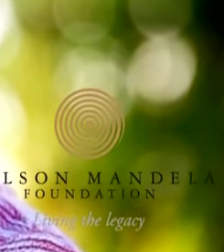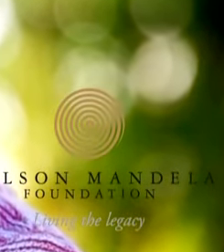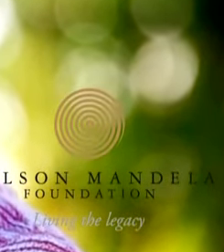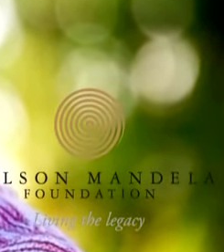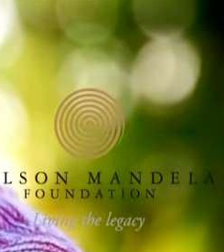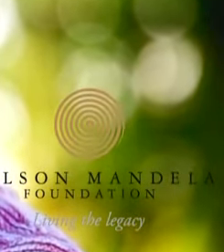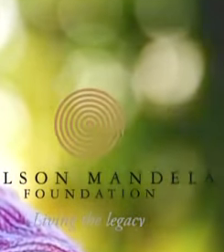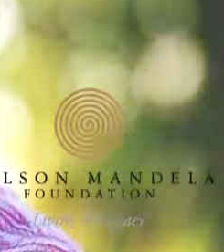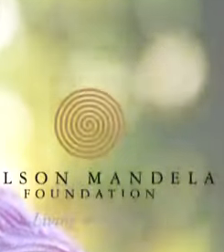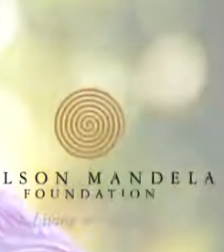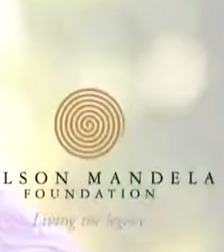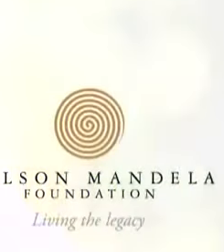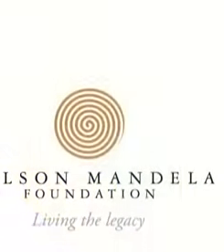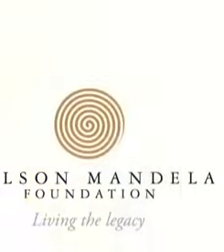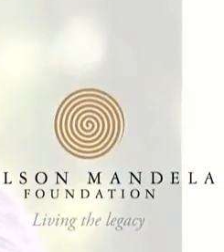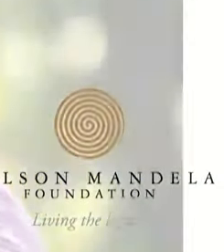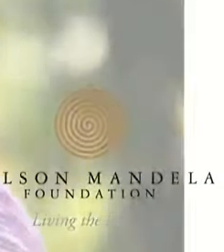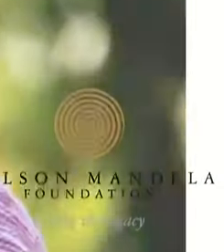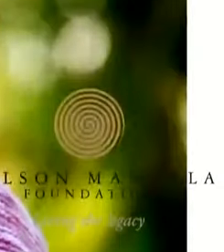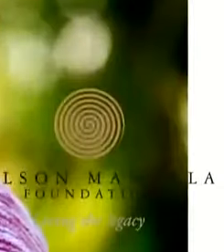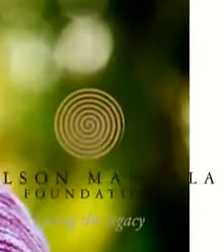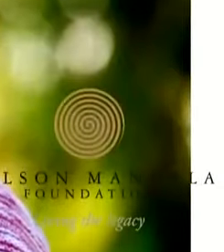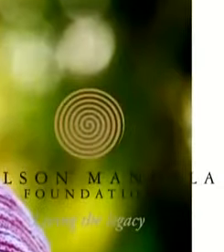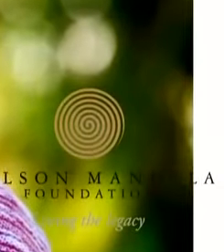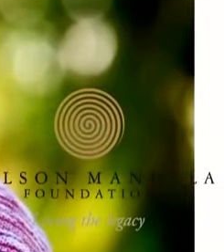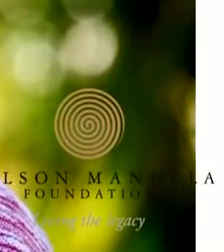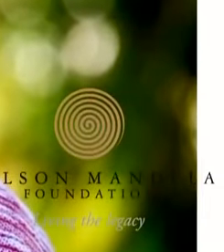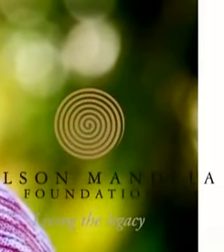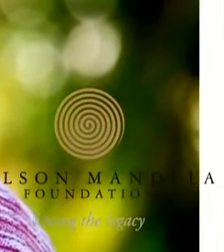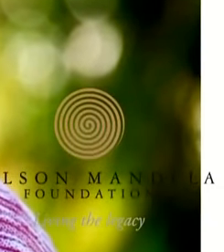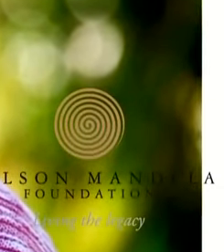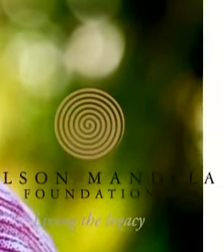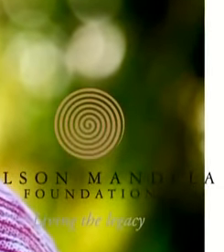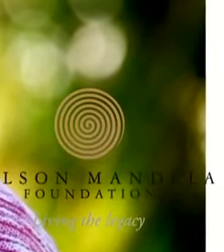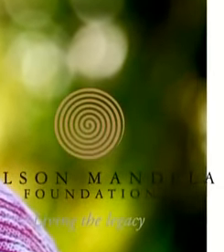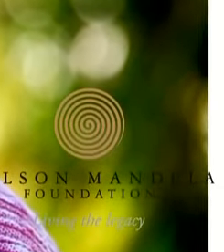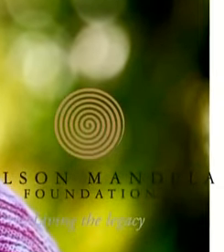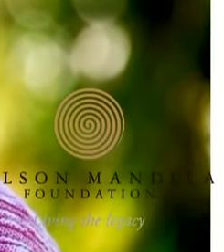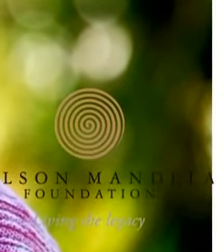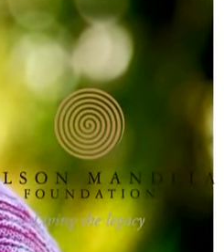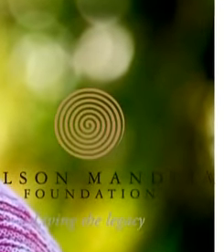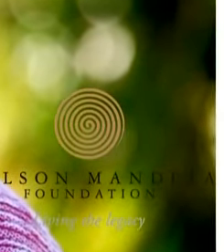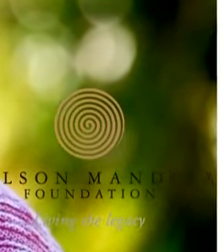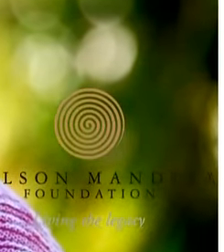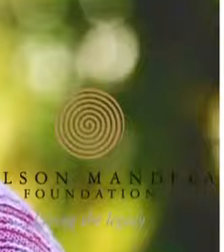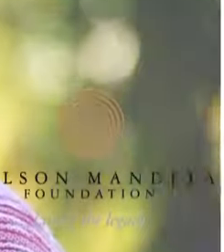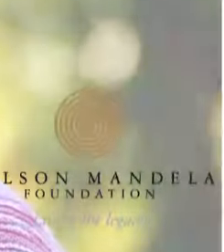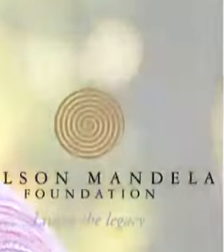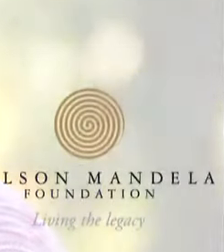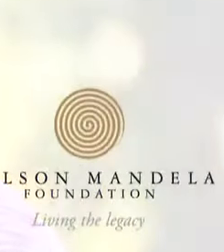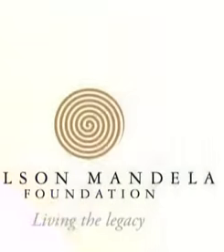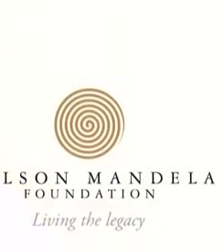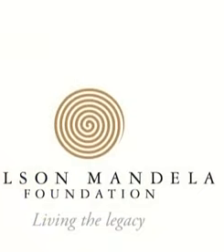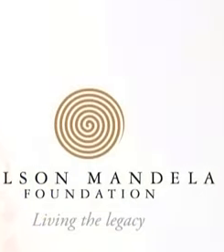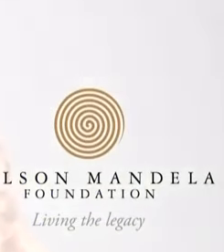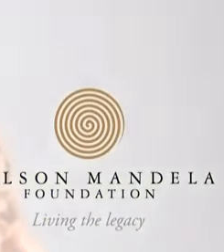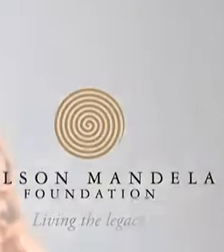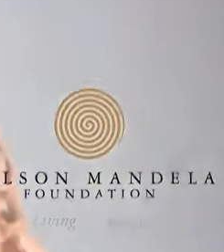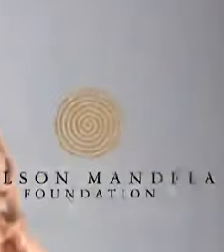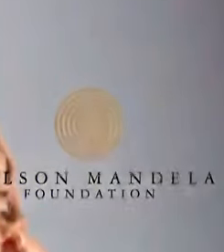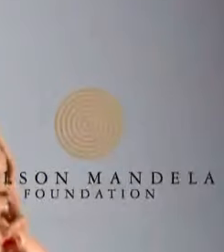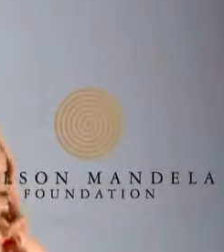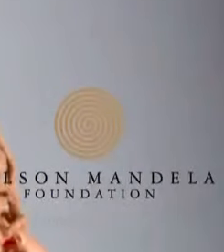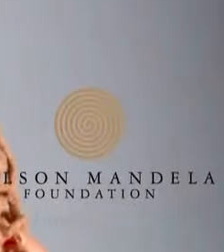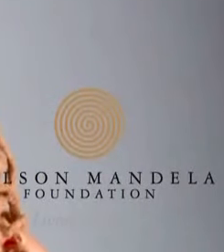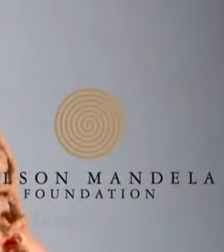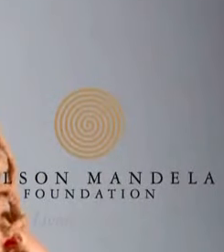include corruption and its impact on governance, parliamentary oversight, and institutional design. Alice